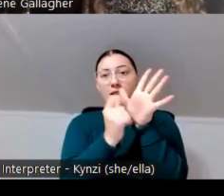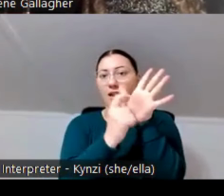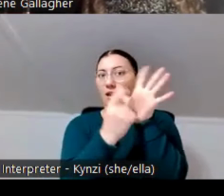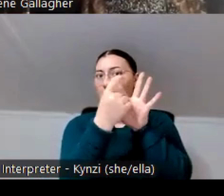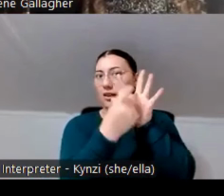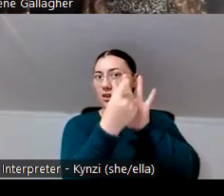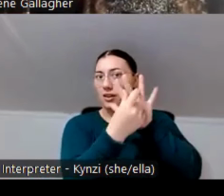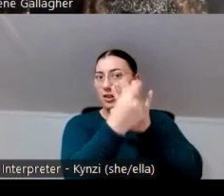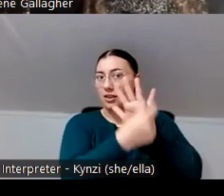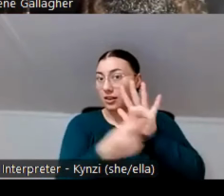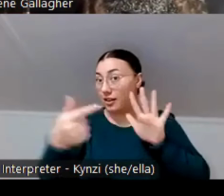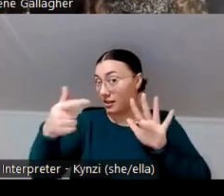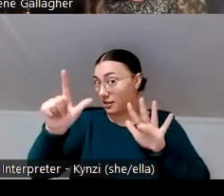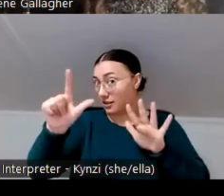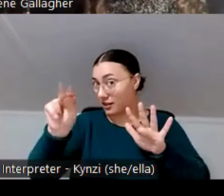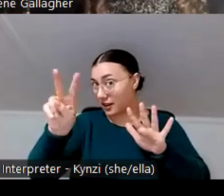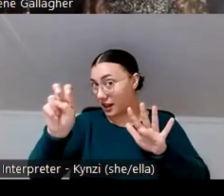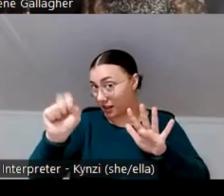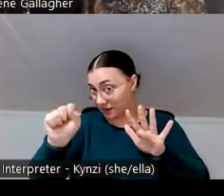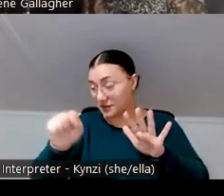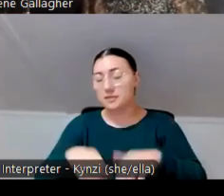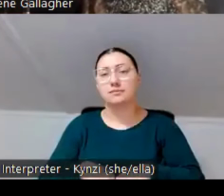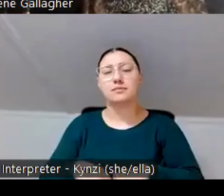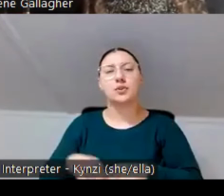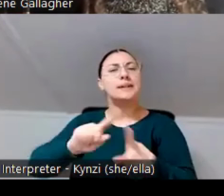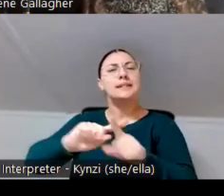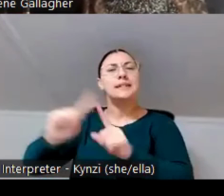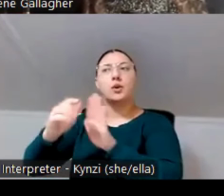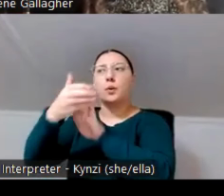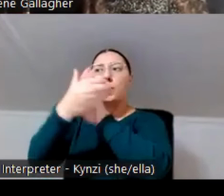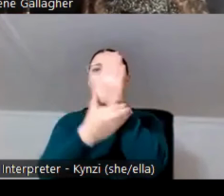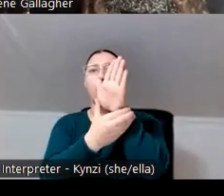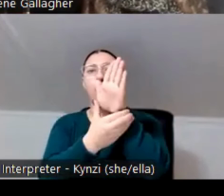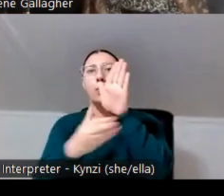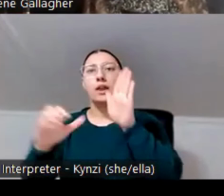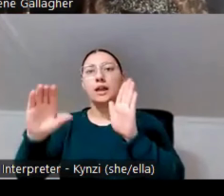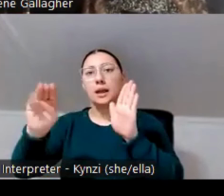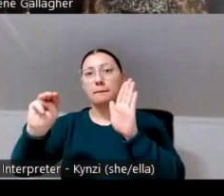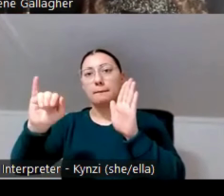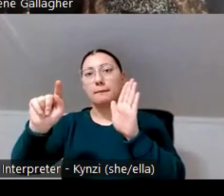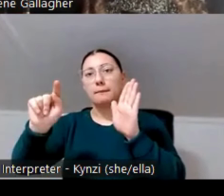have? What different sizes do you have in your family?